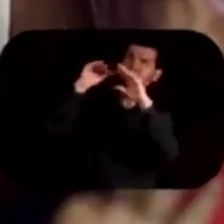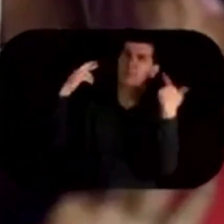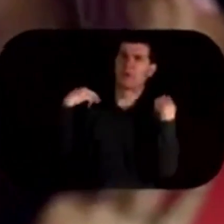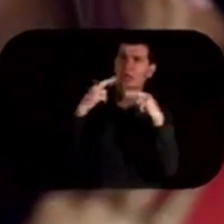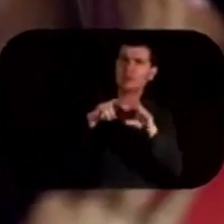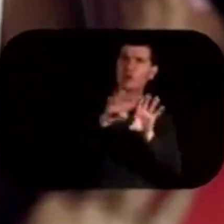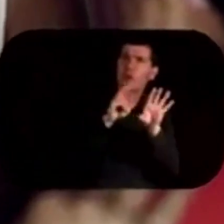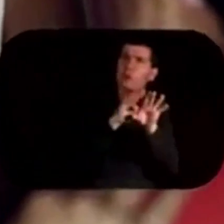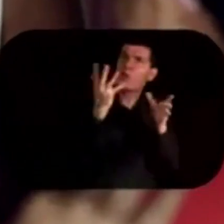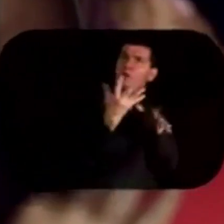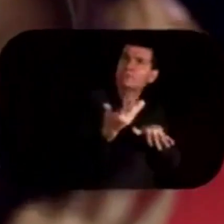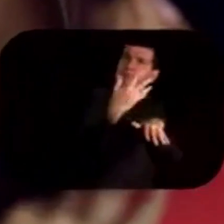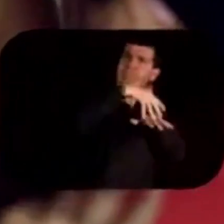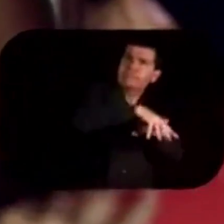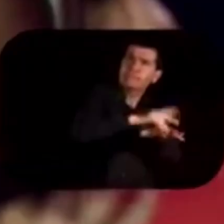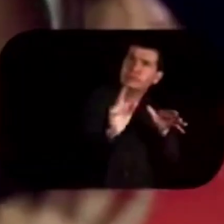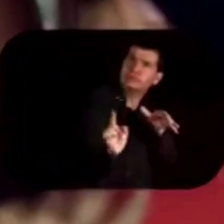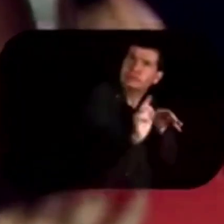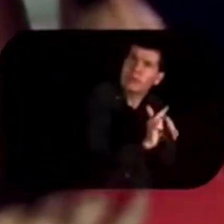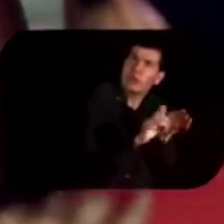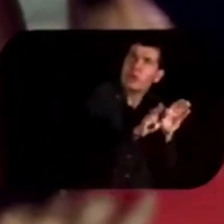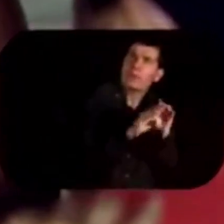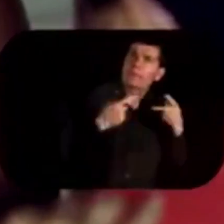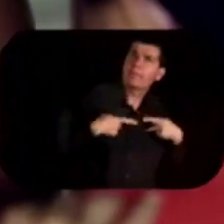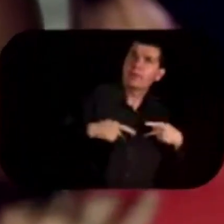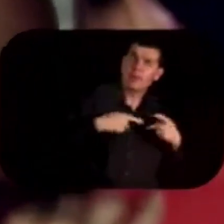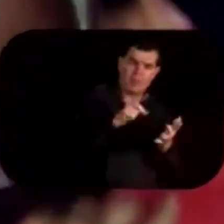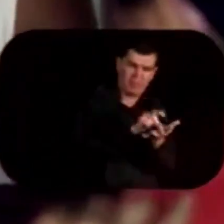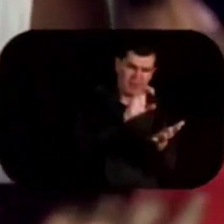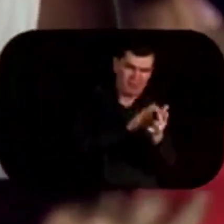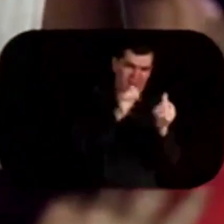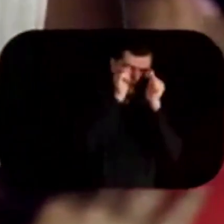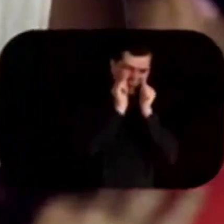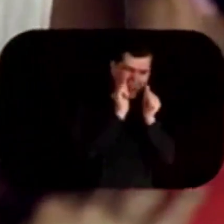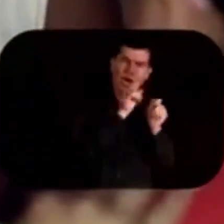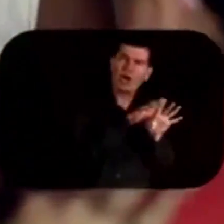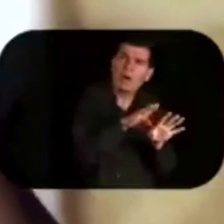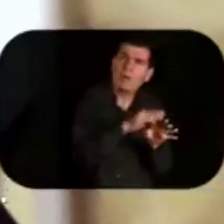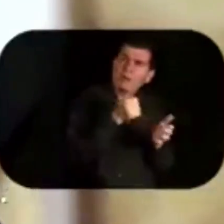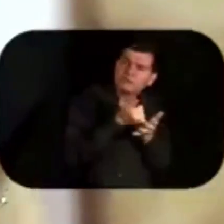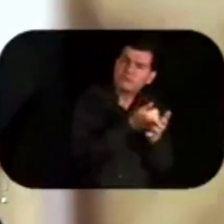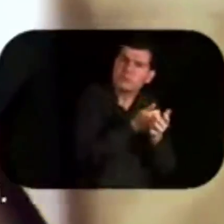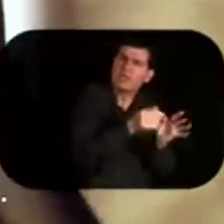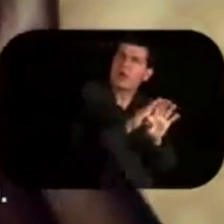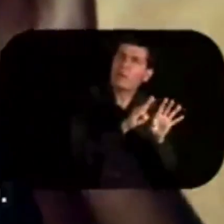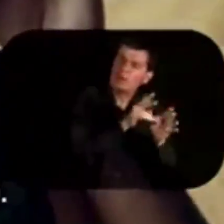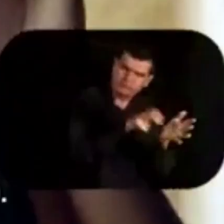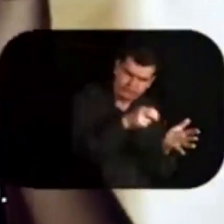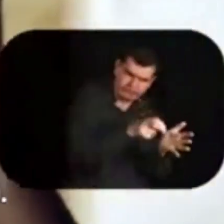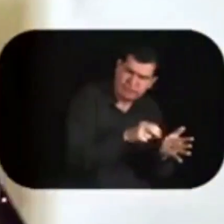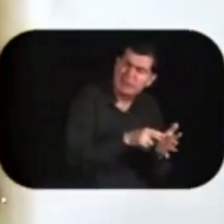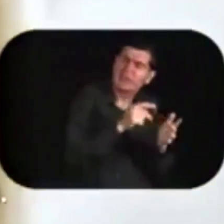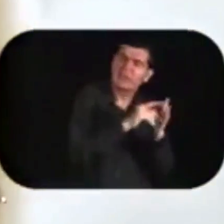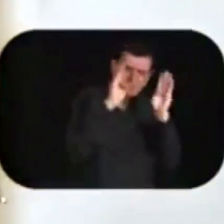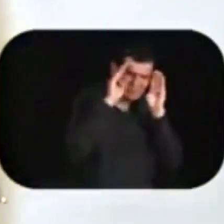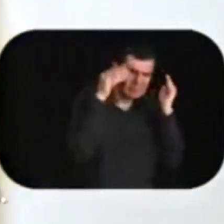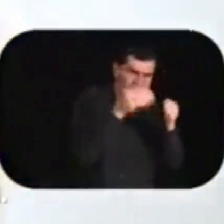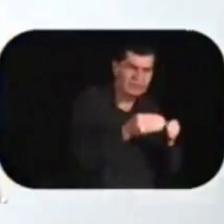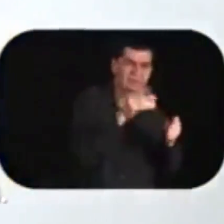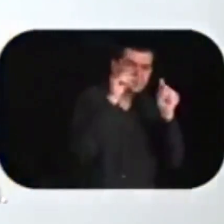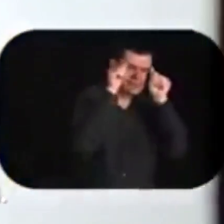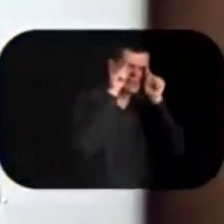teach teachers how to have educational inclusion for people that suffer from disabilities,